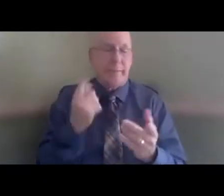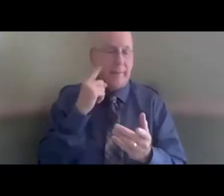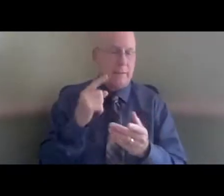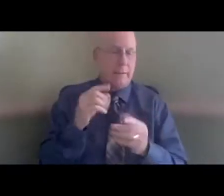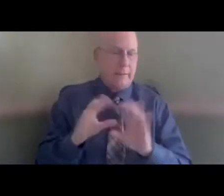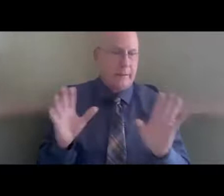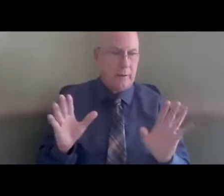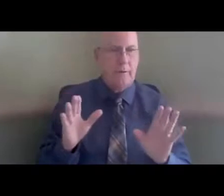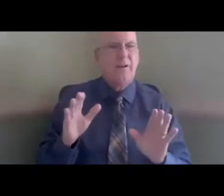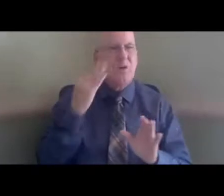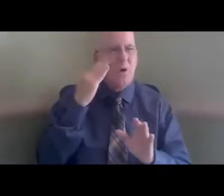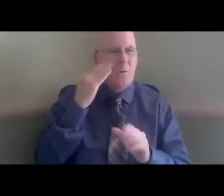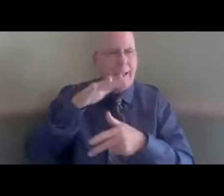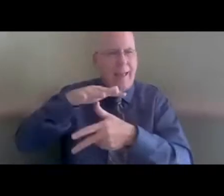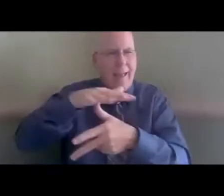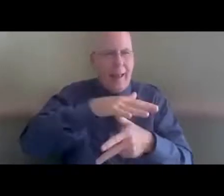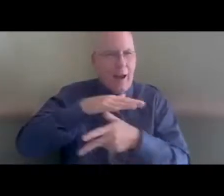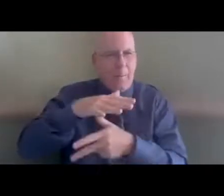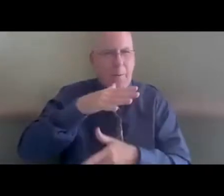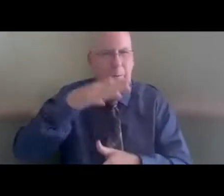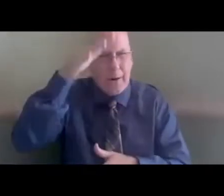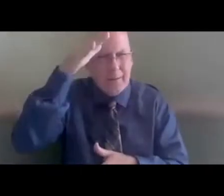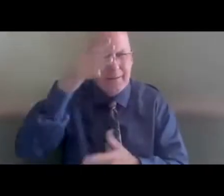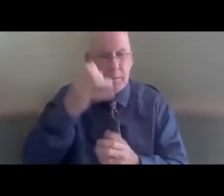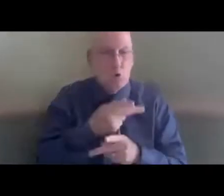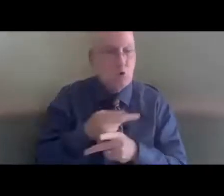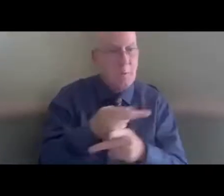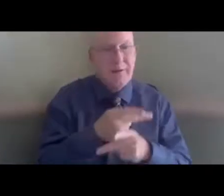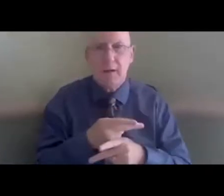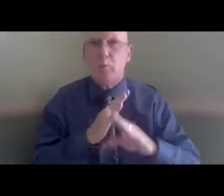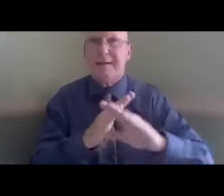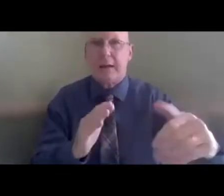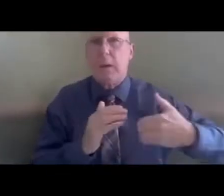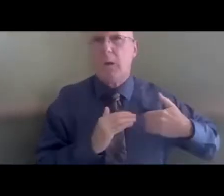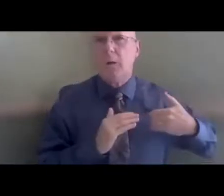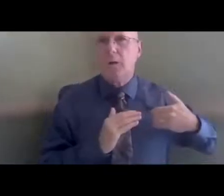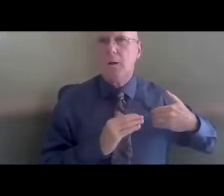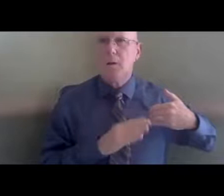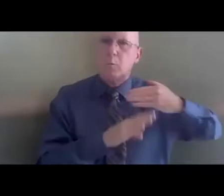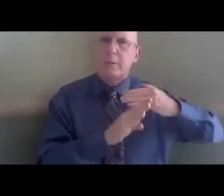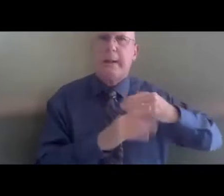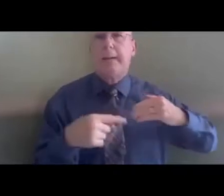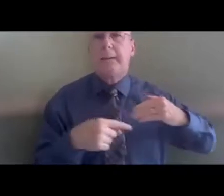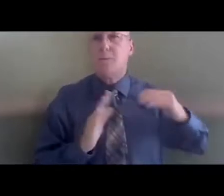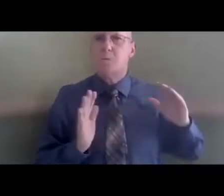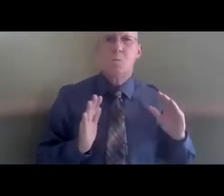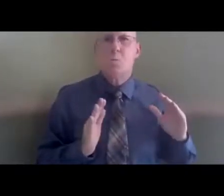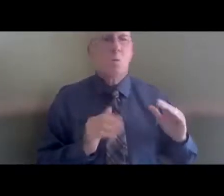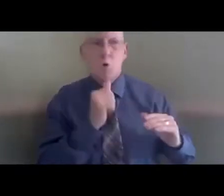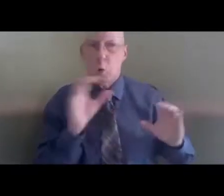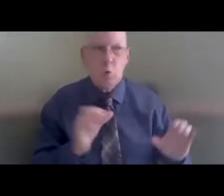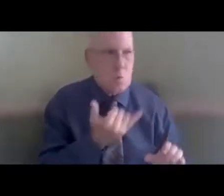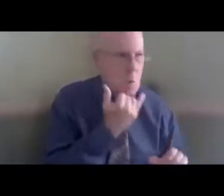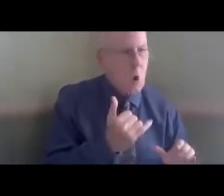descriptive, that helicopter parent, that they want to be super protective of their child so that they don't ever do anything that they shouldn't